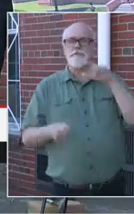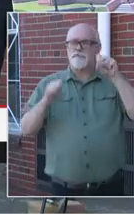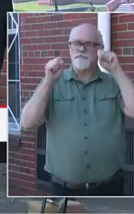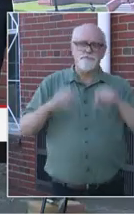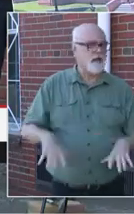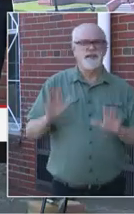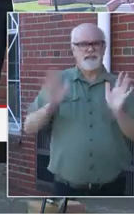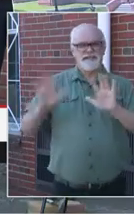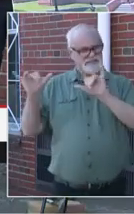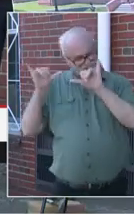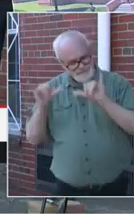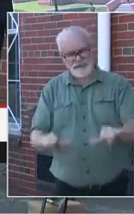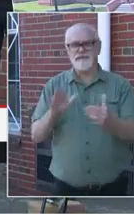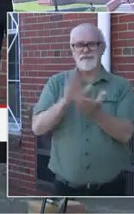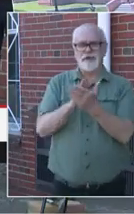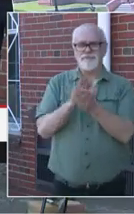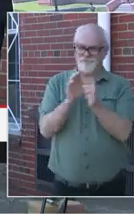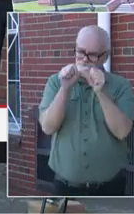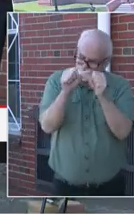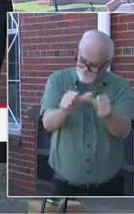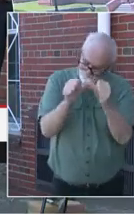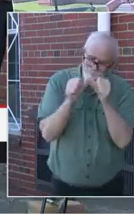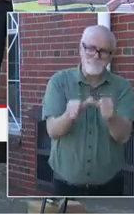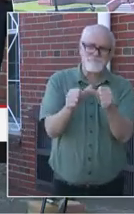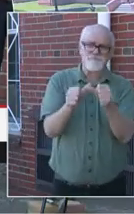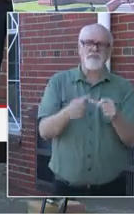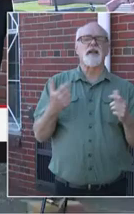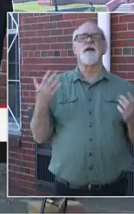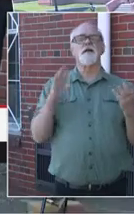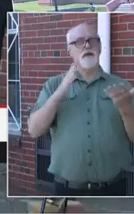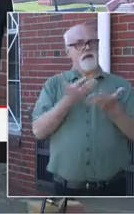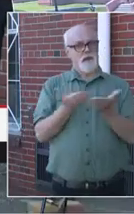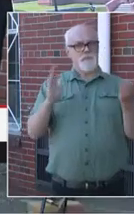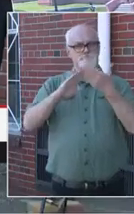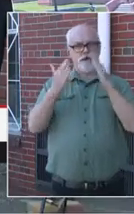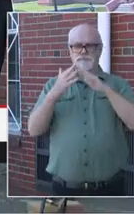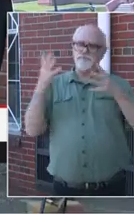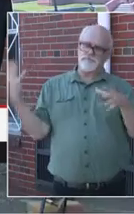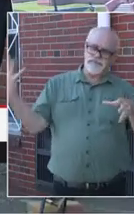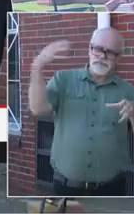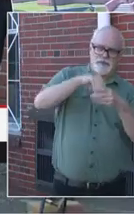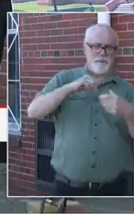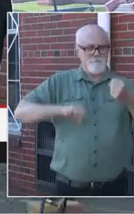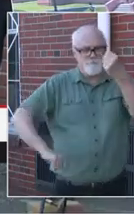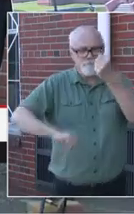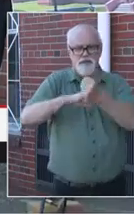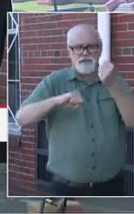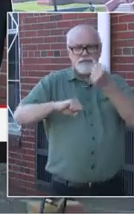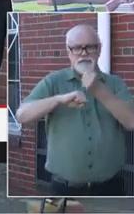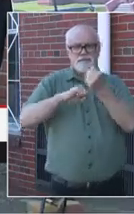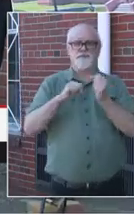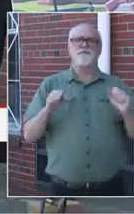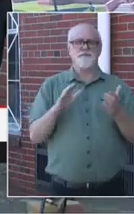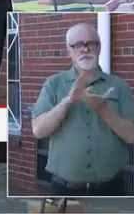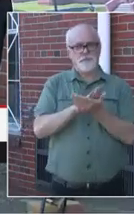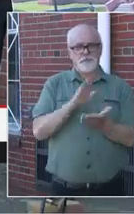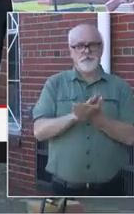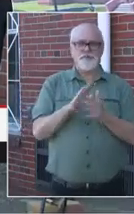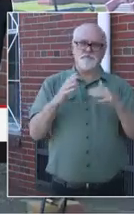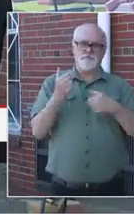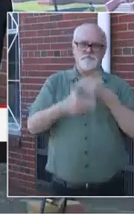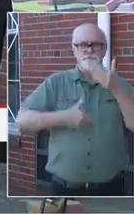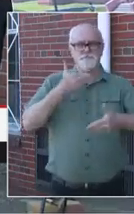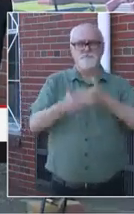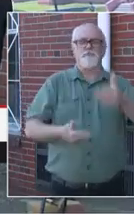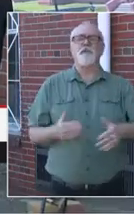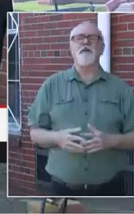appreciate your fight, and I welcome you to continue supporting this school community as we chart a new path for Burroughs and DCPS.